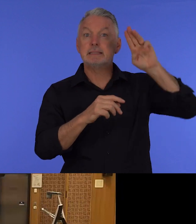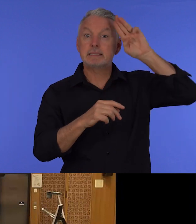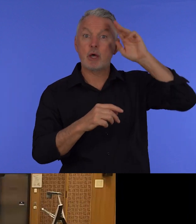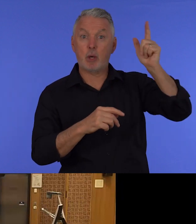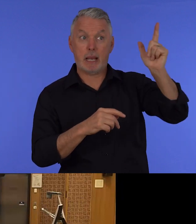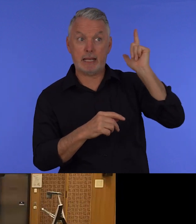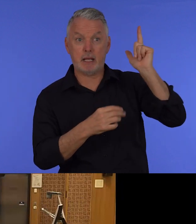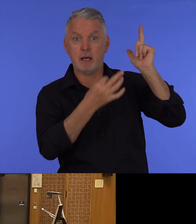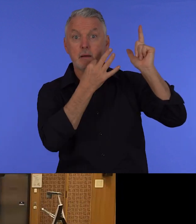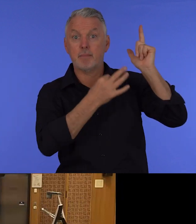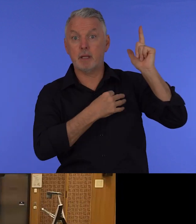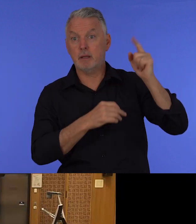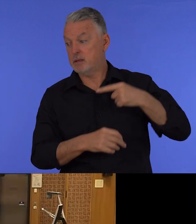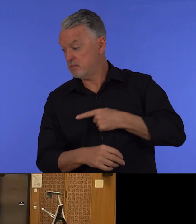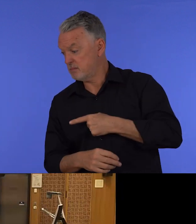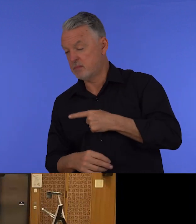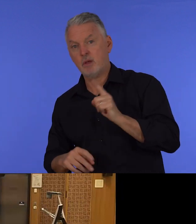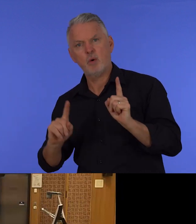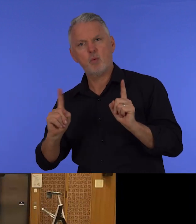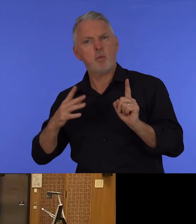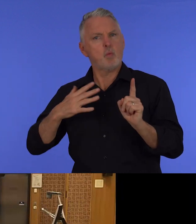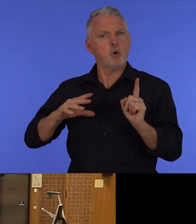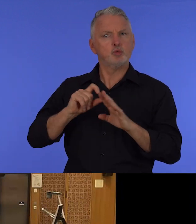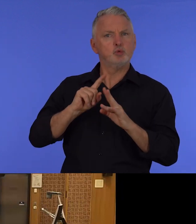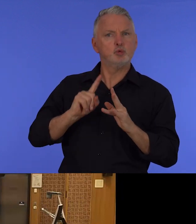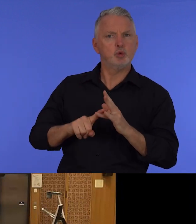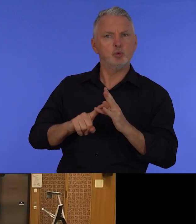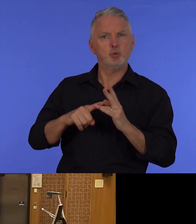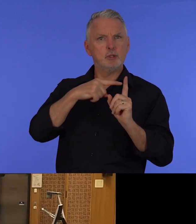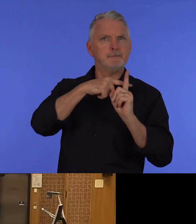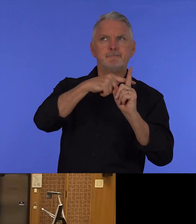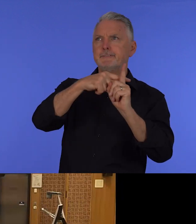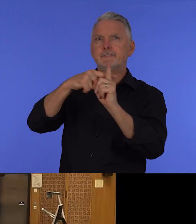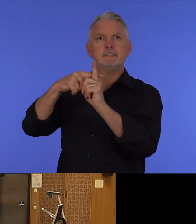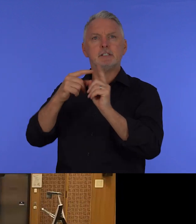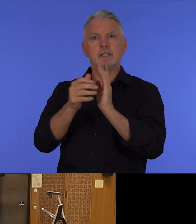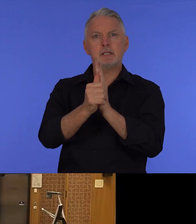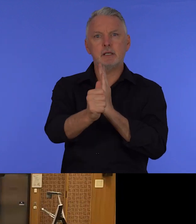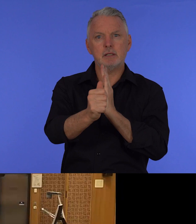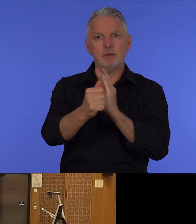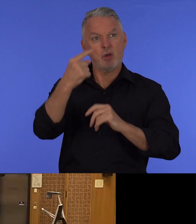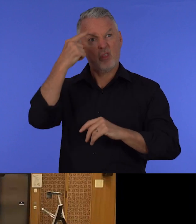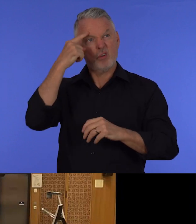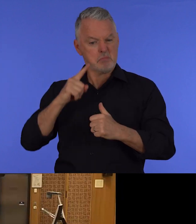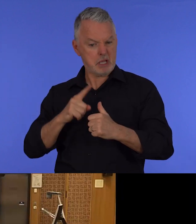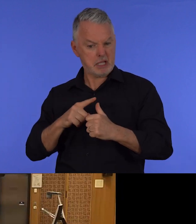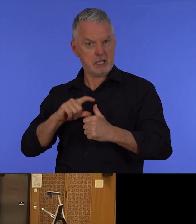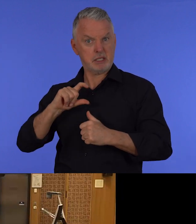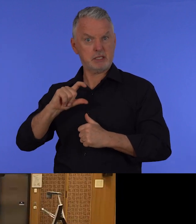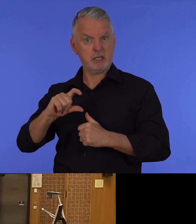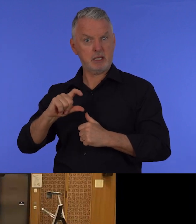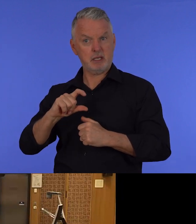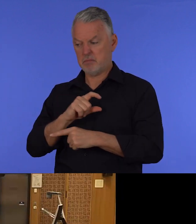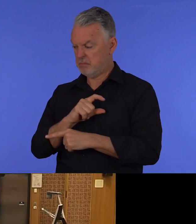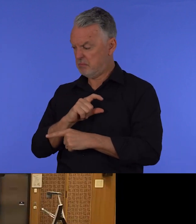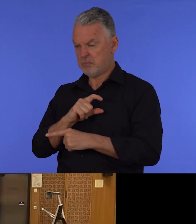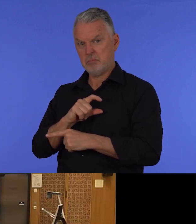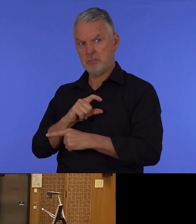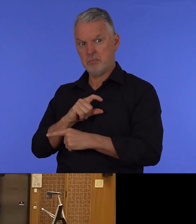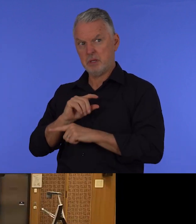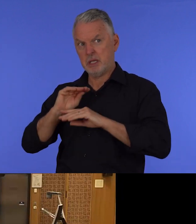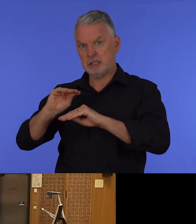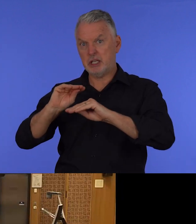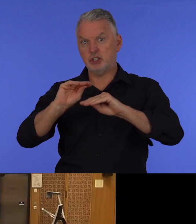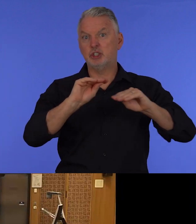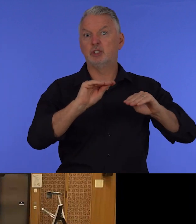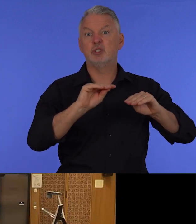So his Scout leader was talking to me around what Will might like to do. And we sort of talked about bringing his